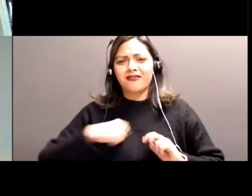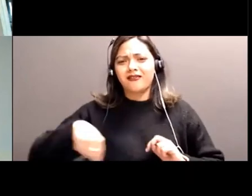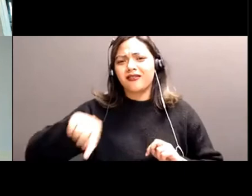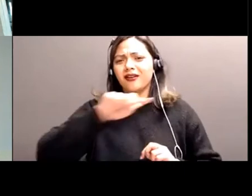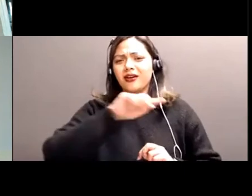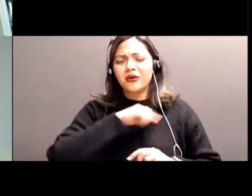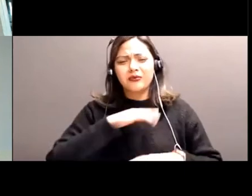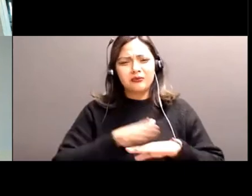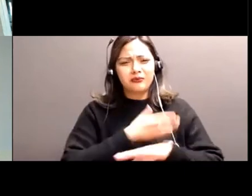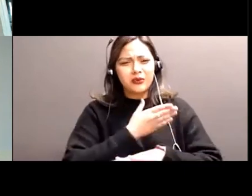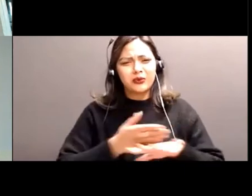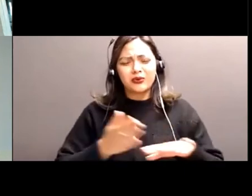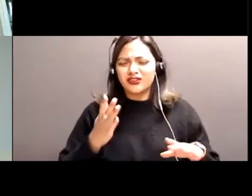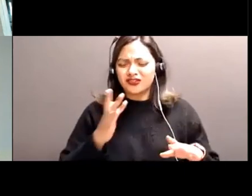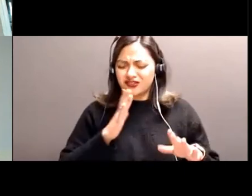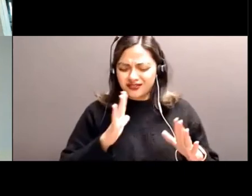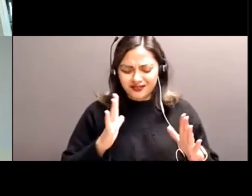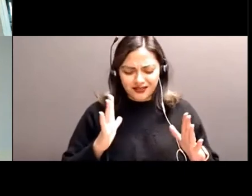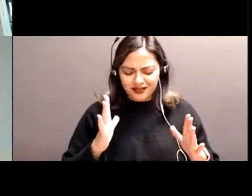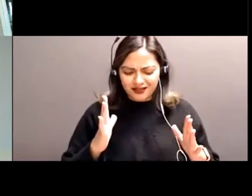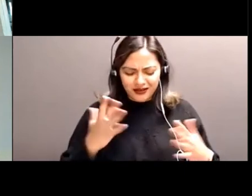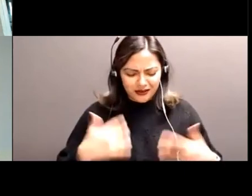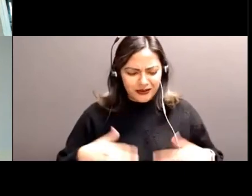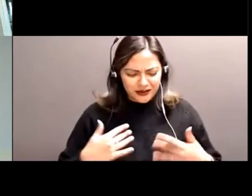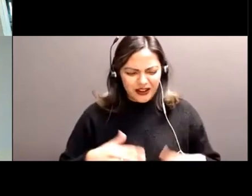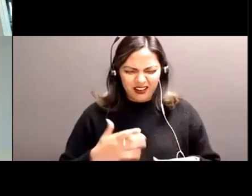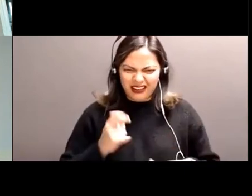Yeah, I think we need to take a moment to let that sink in.